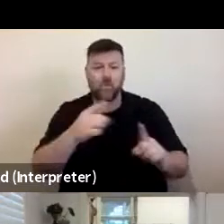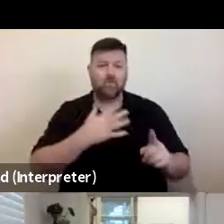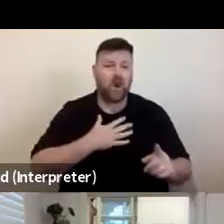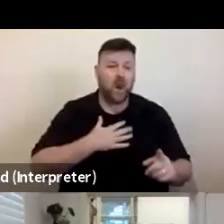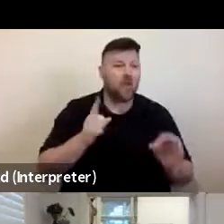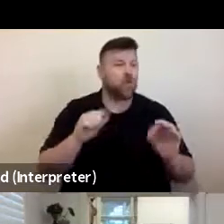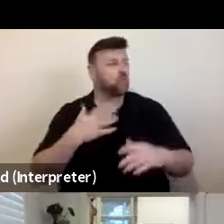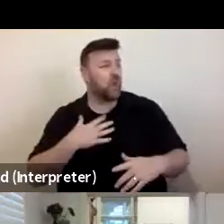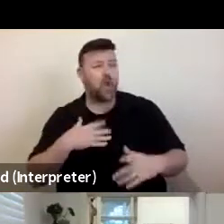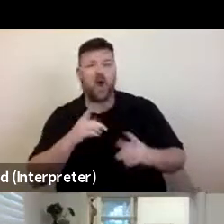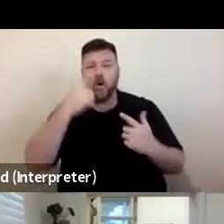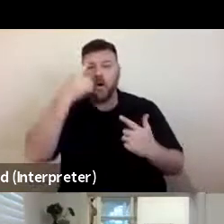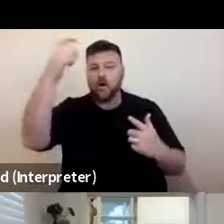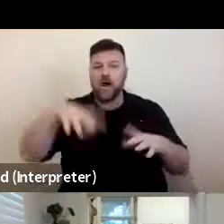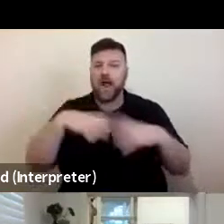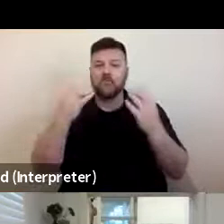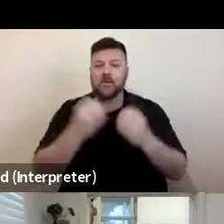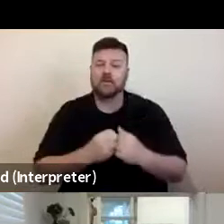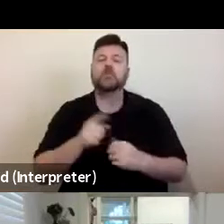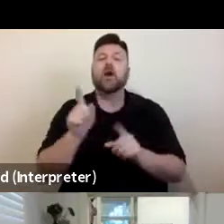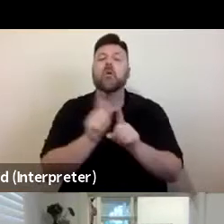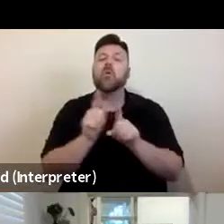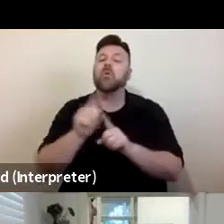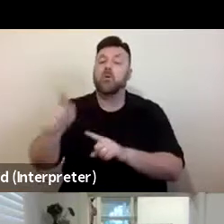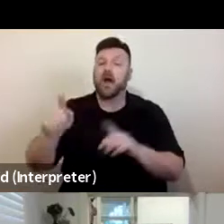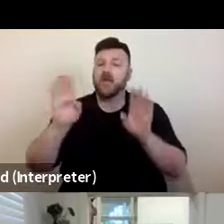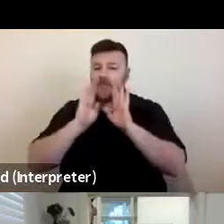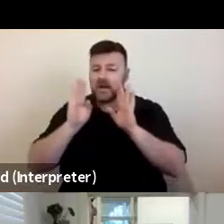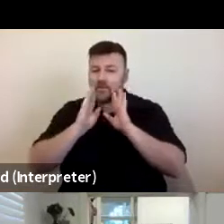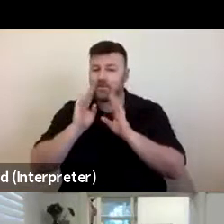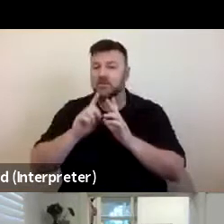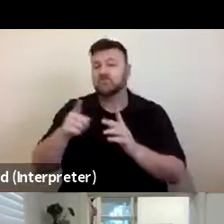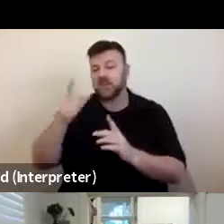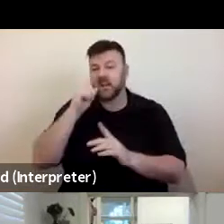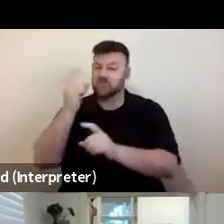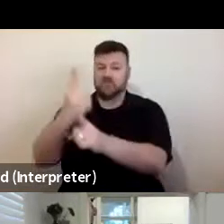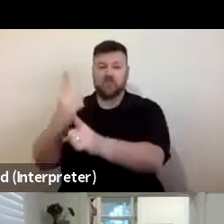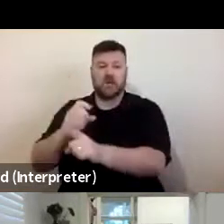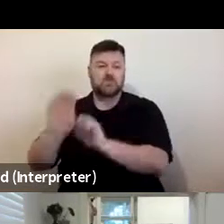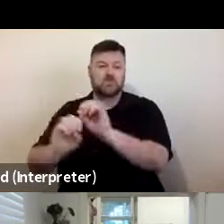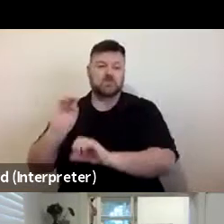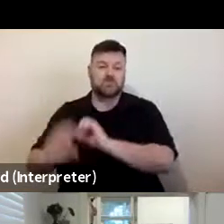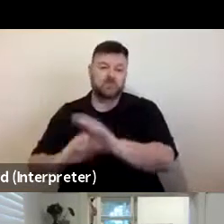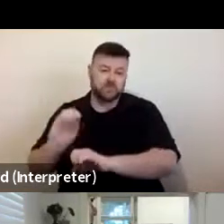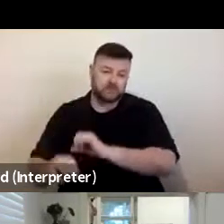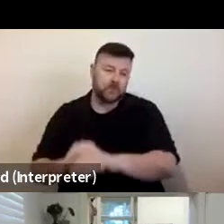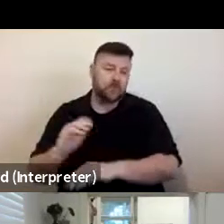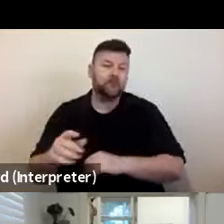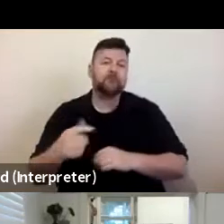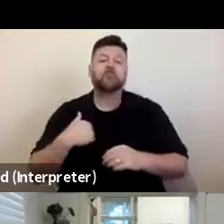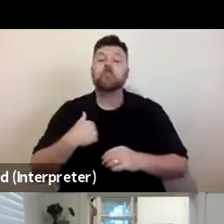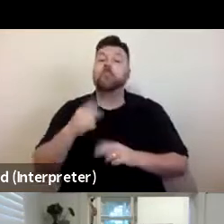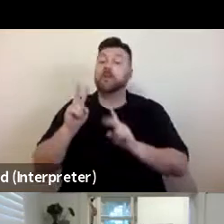chat box if you're joining us through Facebook as well to post. So we'll be winding those questions and those comments in throughout the